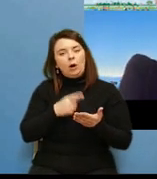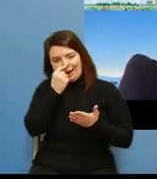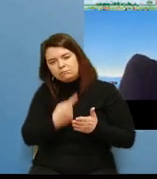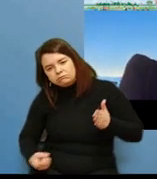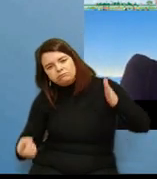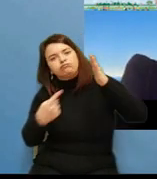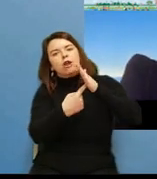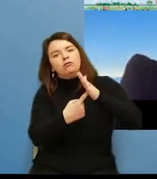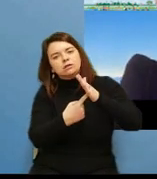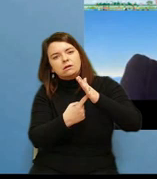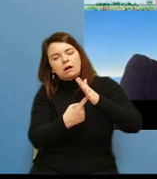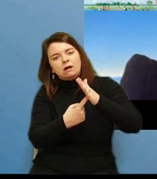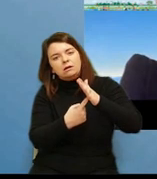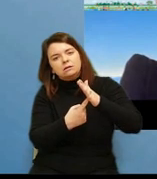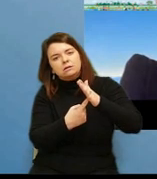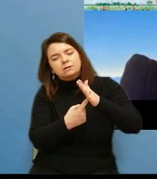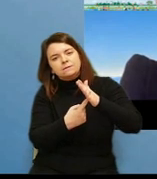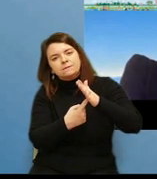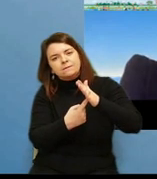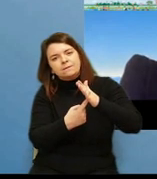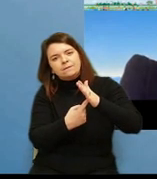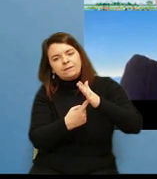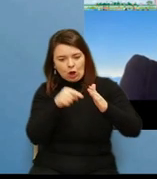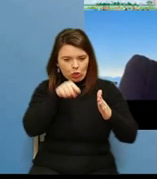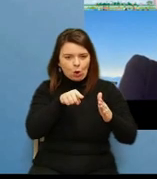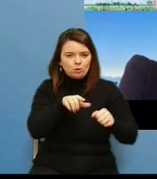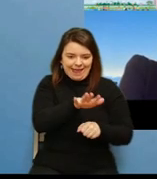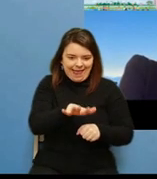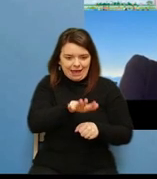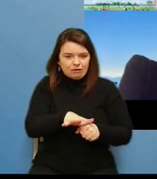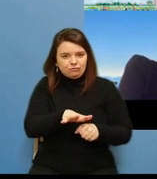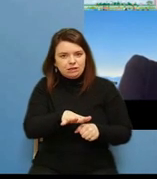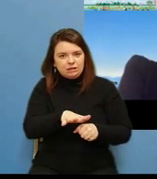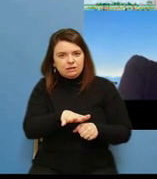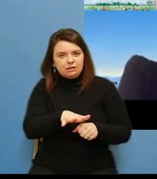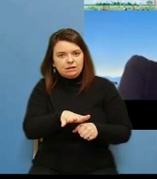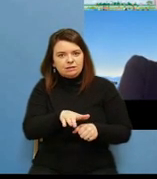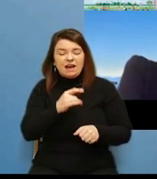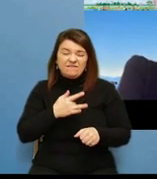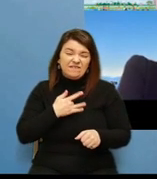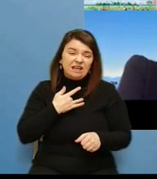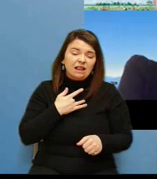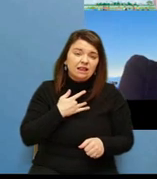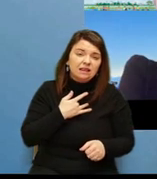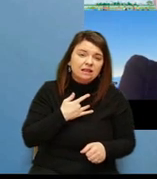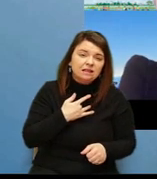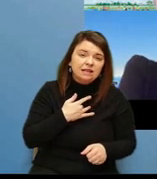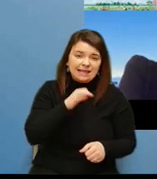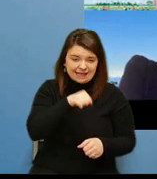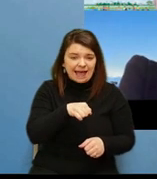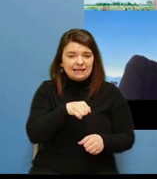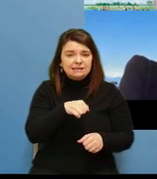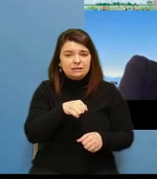do have that information and we can prioritise how we approach those areas,